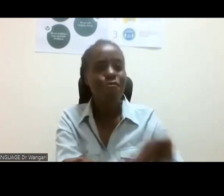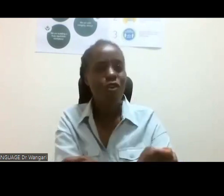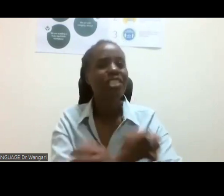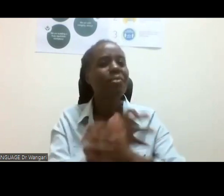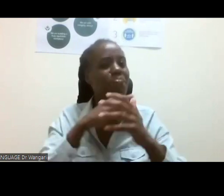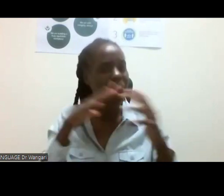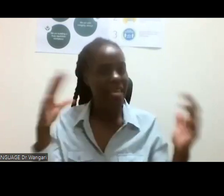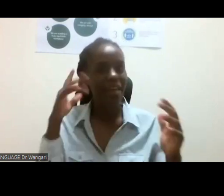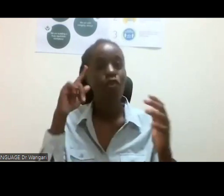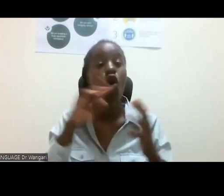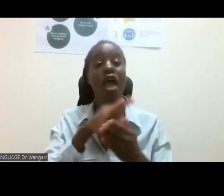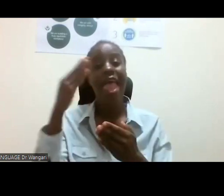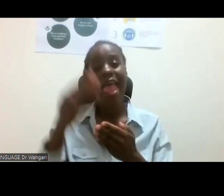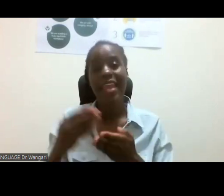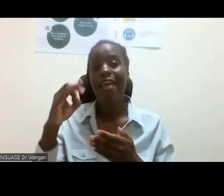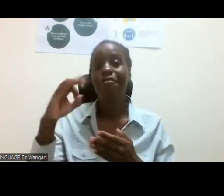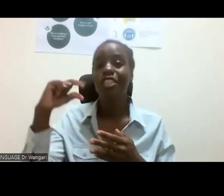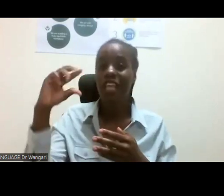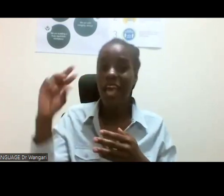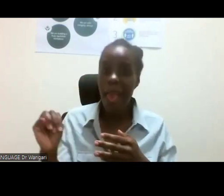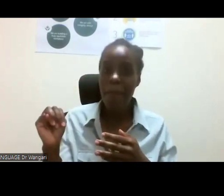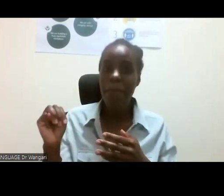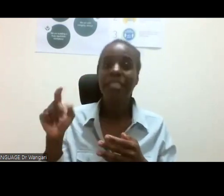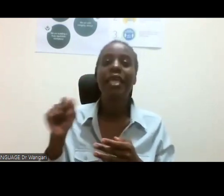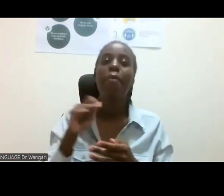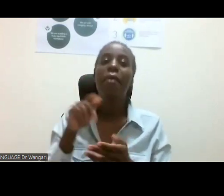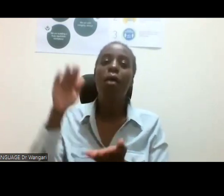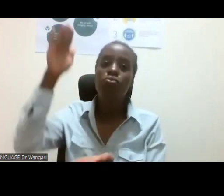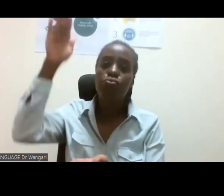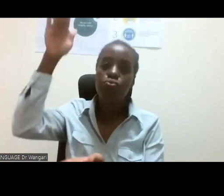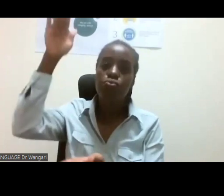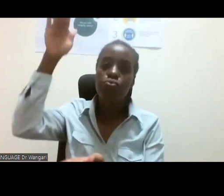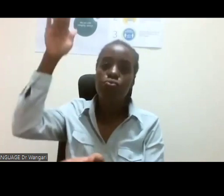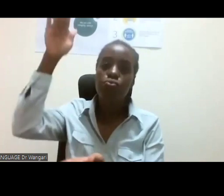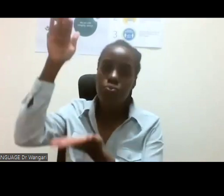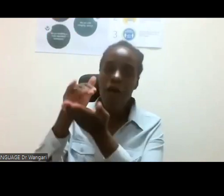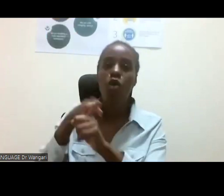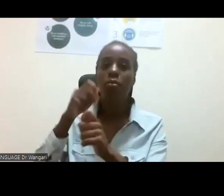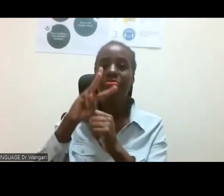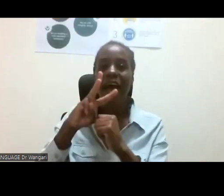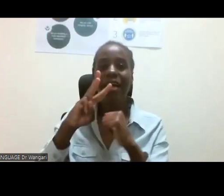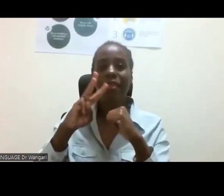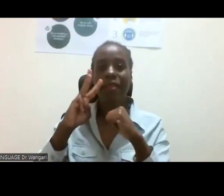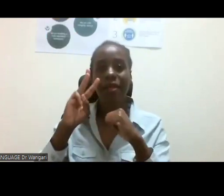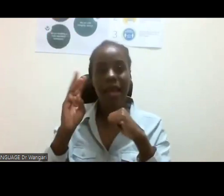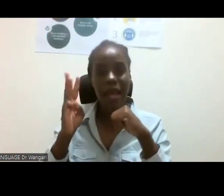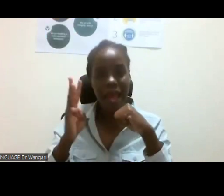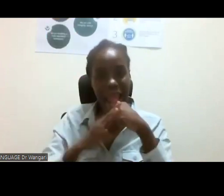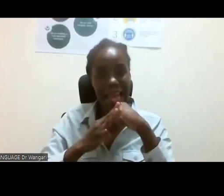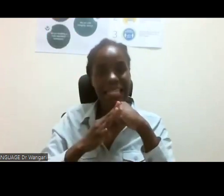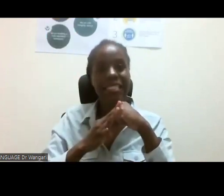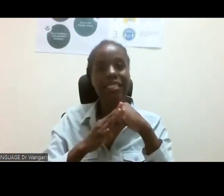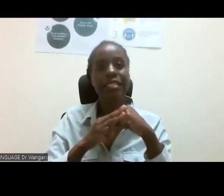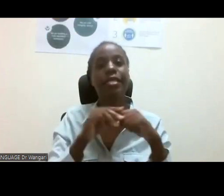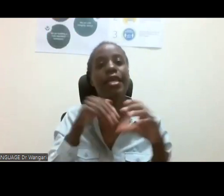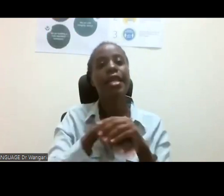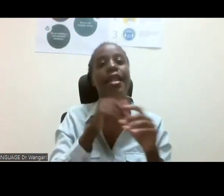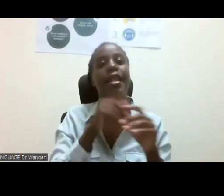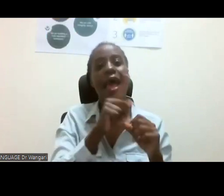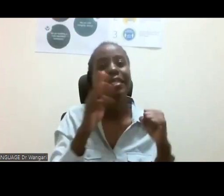FGM, with the prevalence of FGM having declined from 38% in 1998 to 15% in